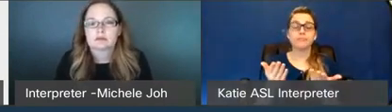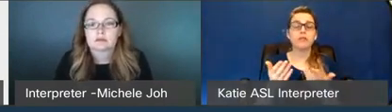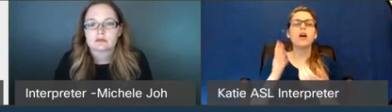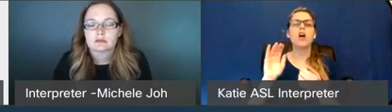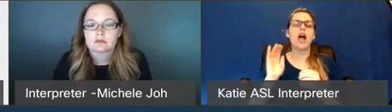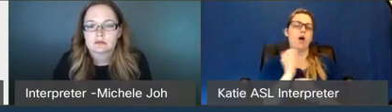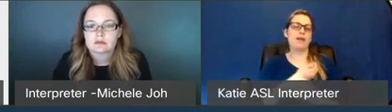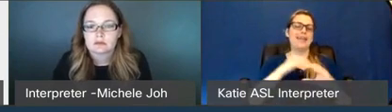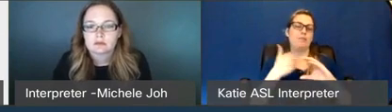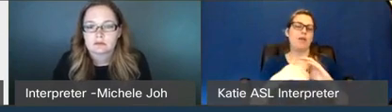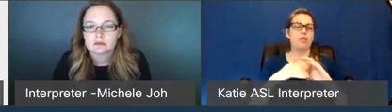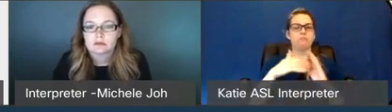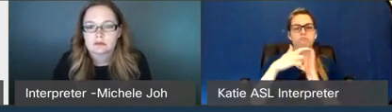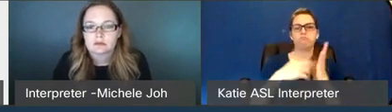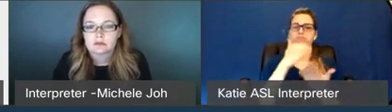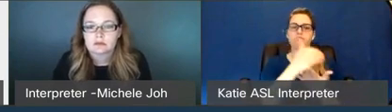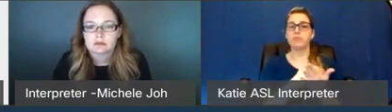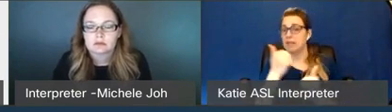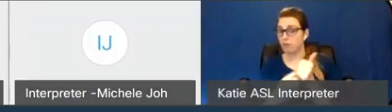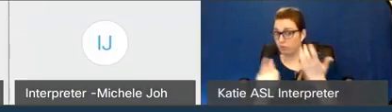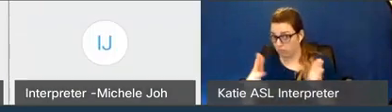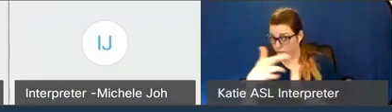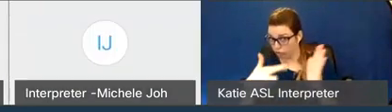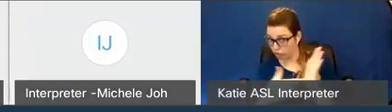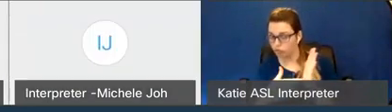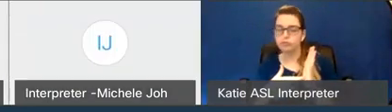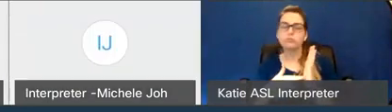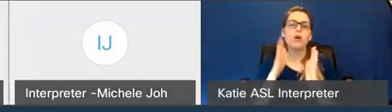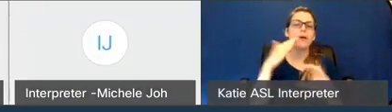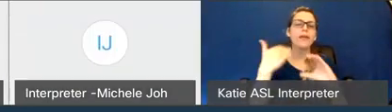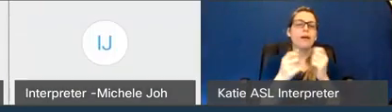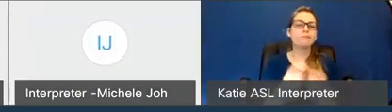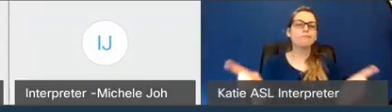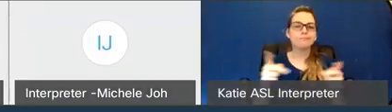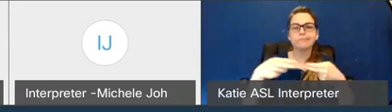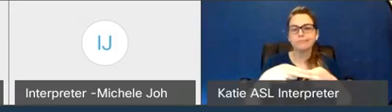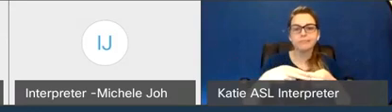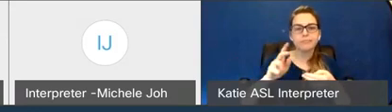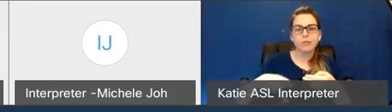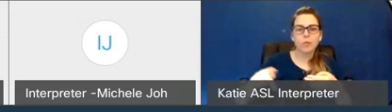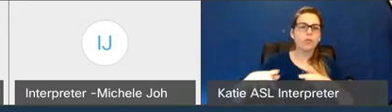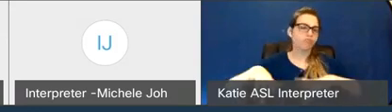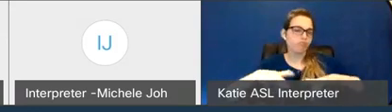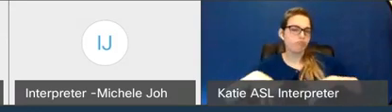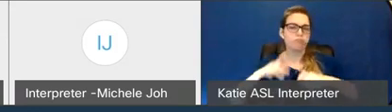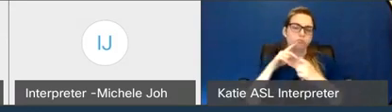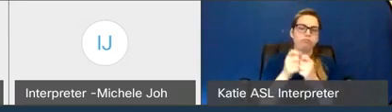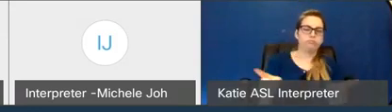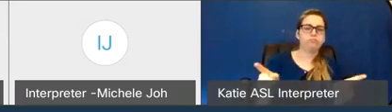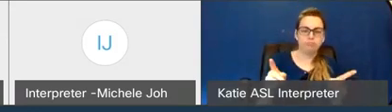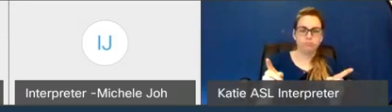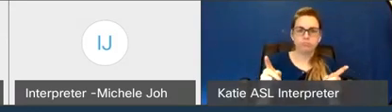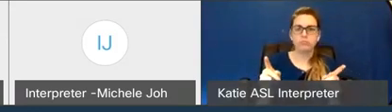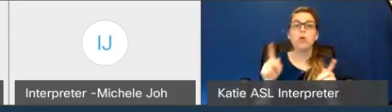All registered participants will be notified via email when the webinar recording is posted to the SAMHSA's YouTube